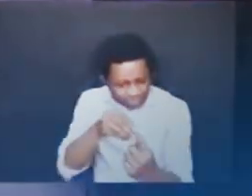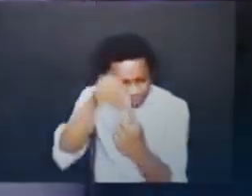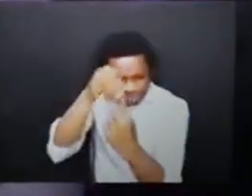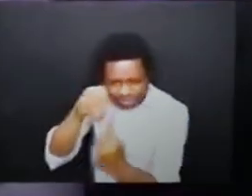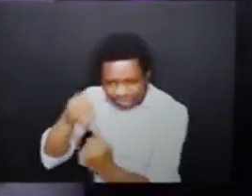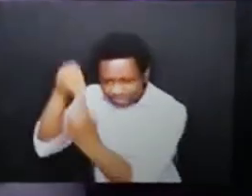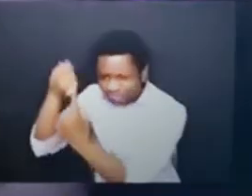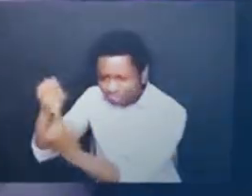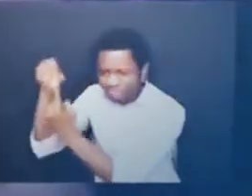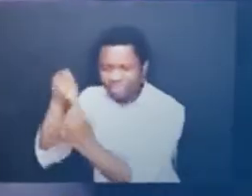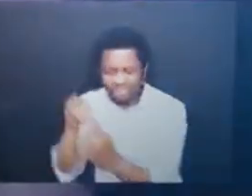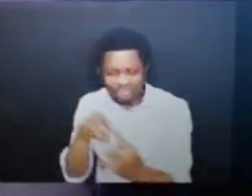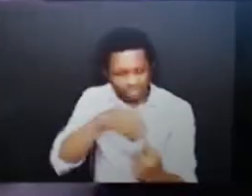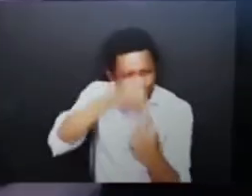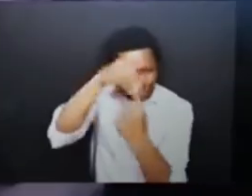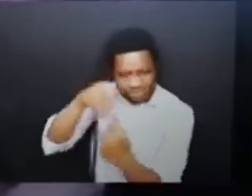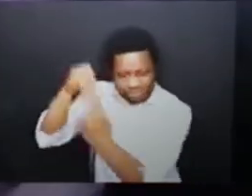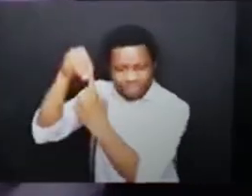us.